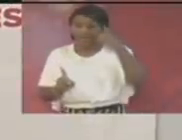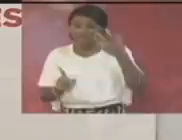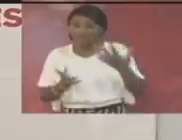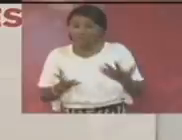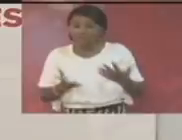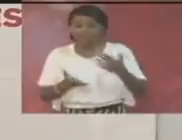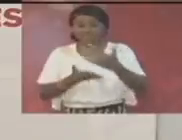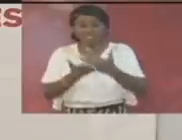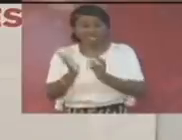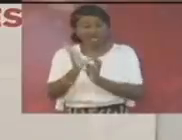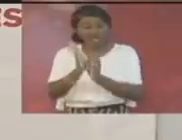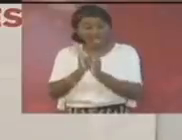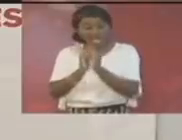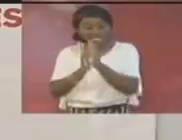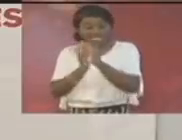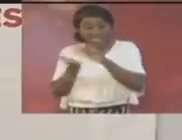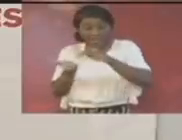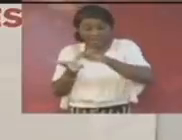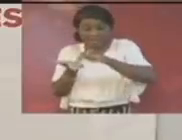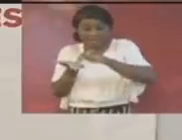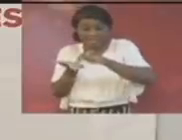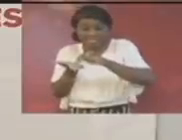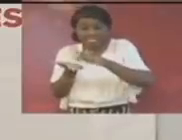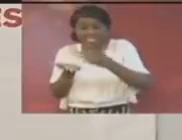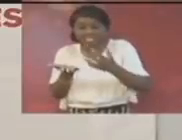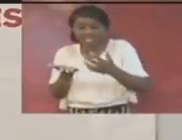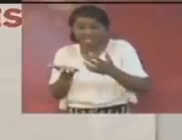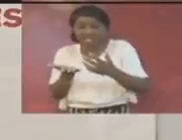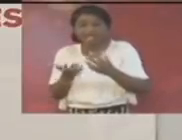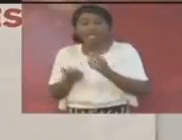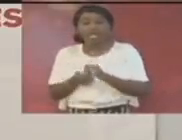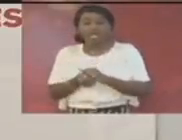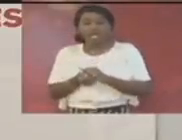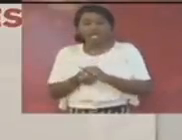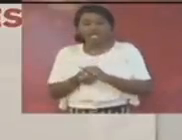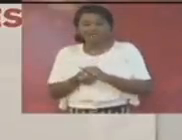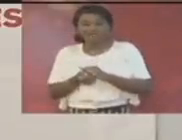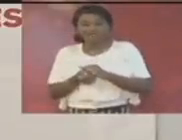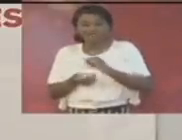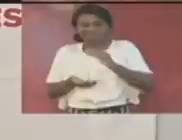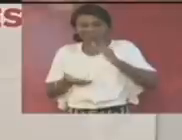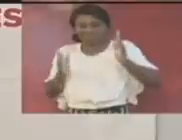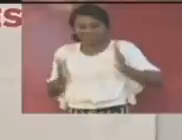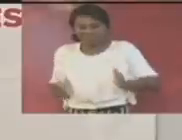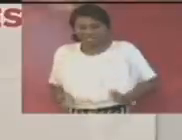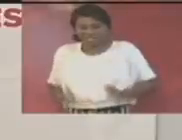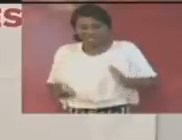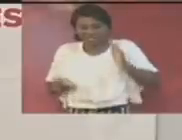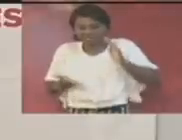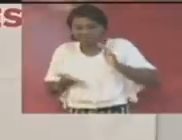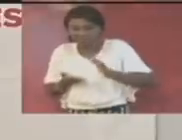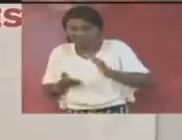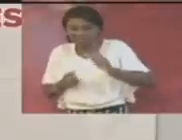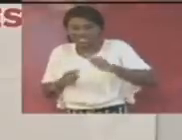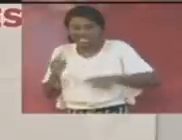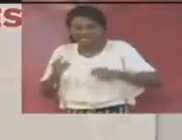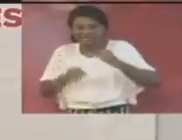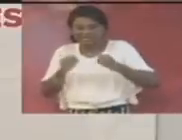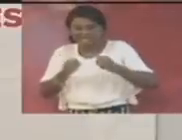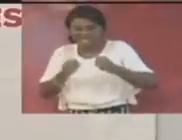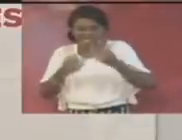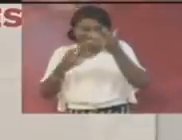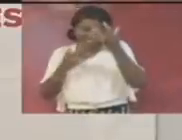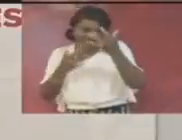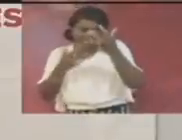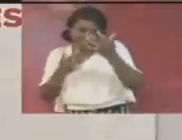treatments are immunosuppressive in nature, they suppress the immune system's ability to respond, it can put you at a higher risk